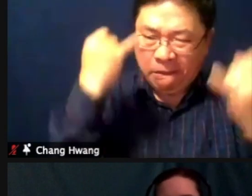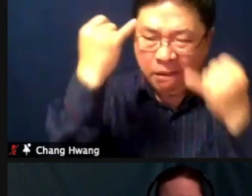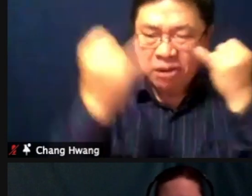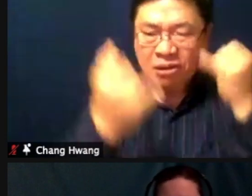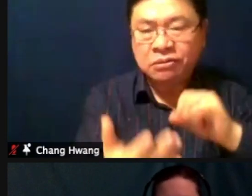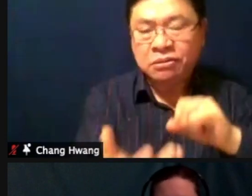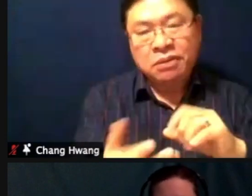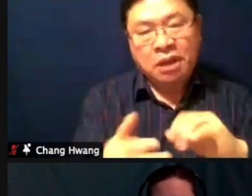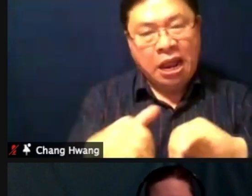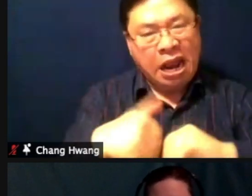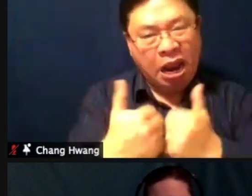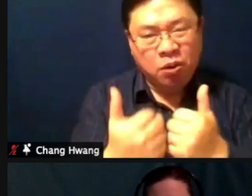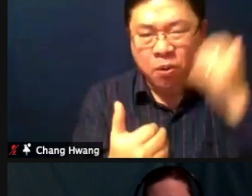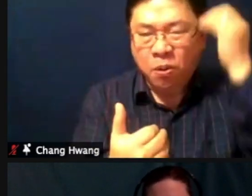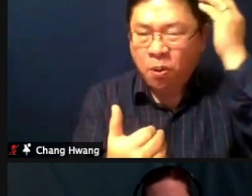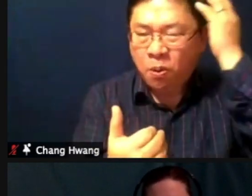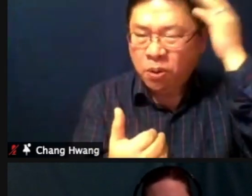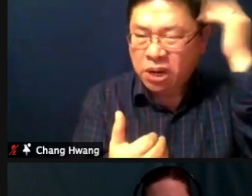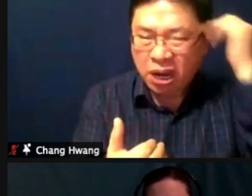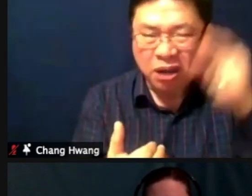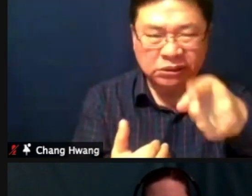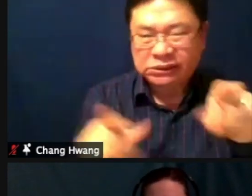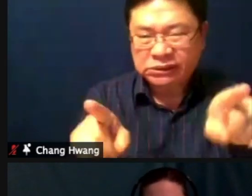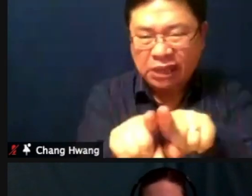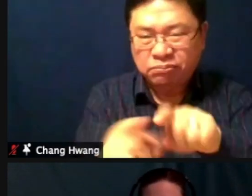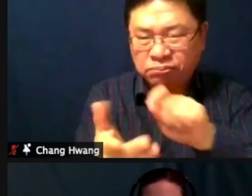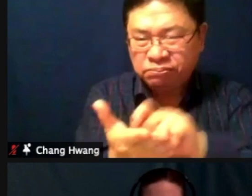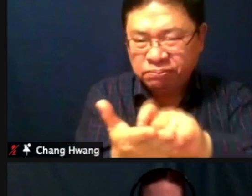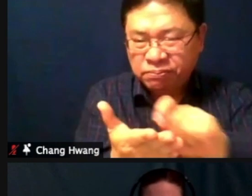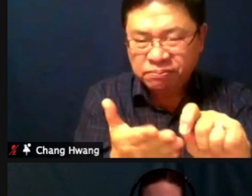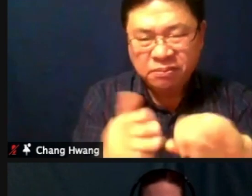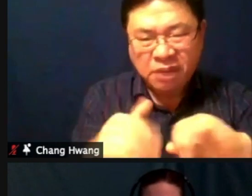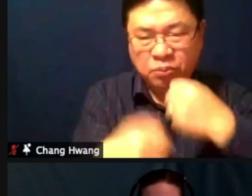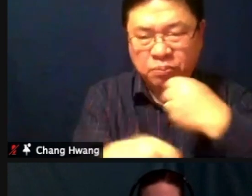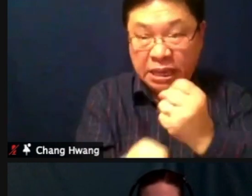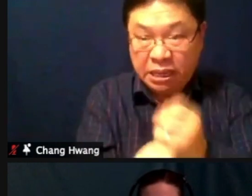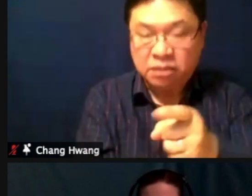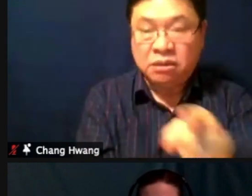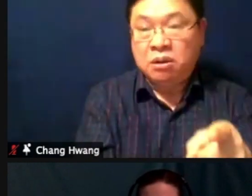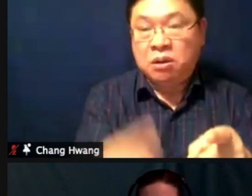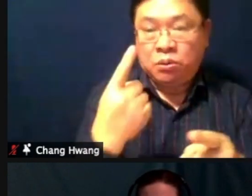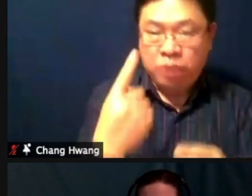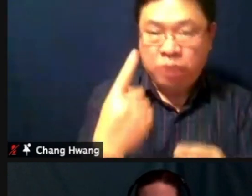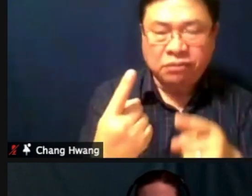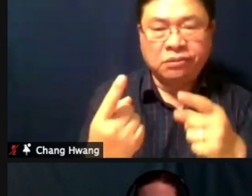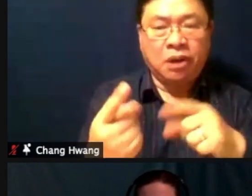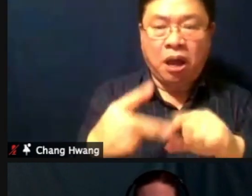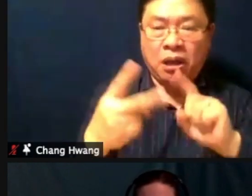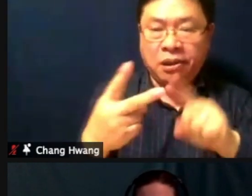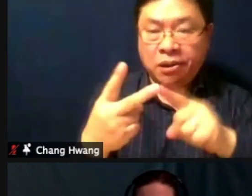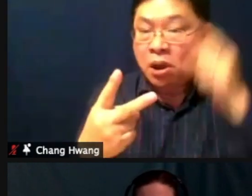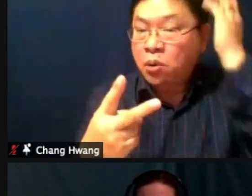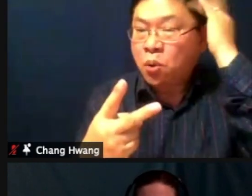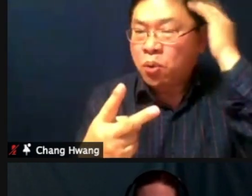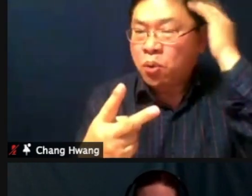valuable for sign language research. So having taken his idea, his notation for signed